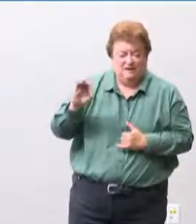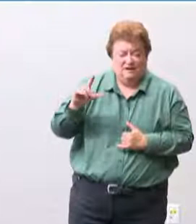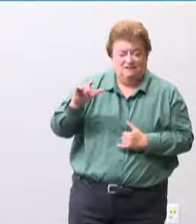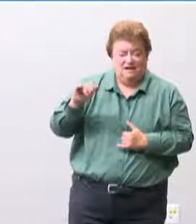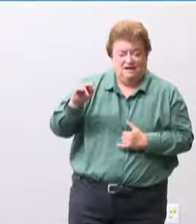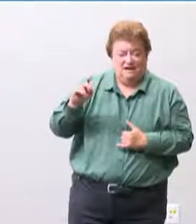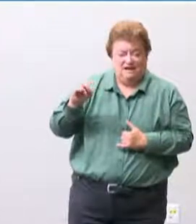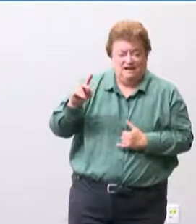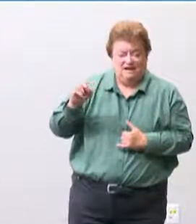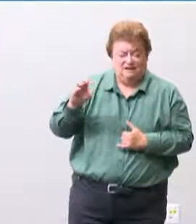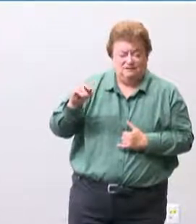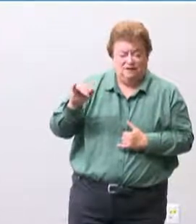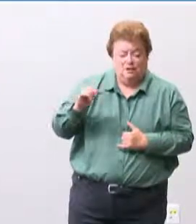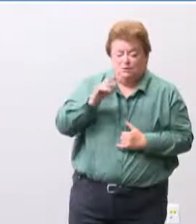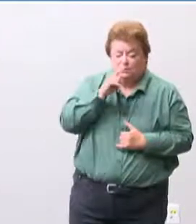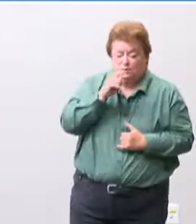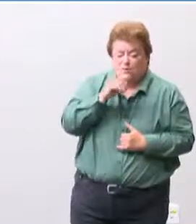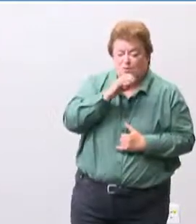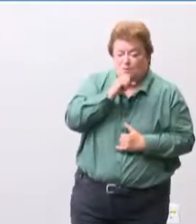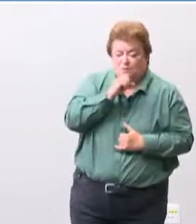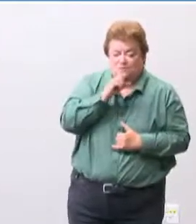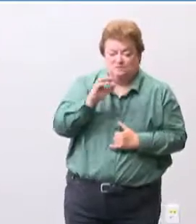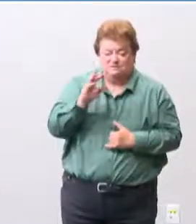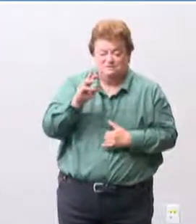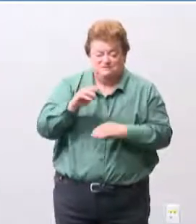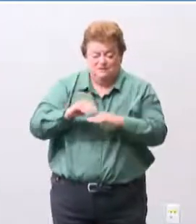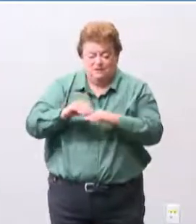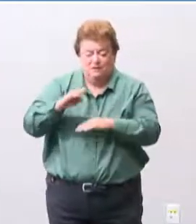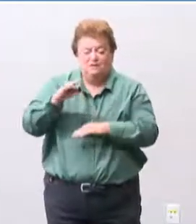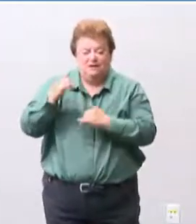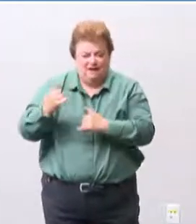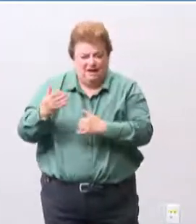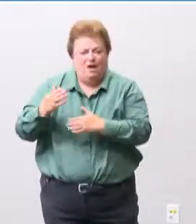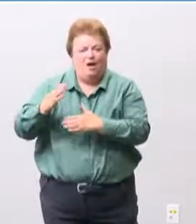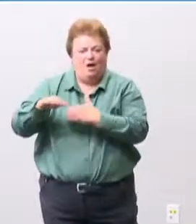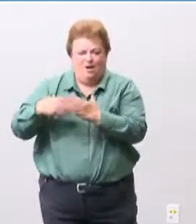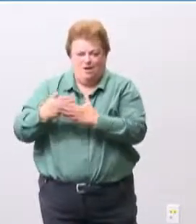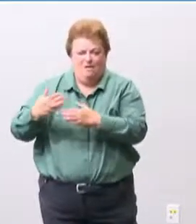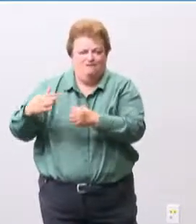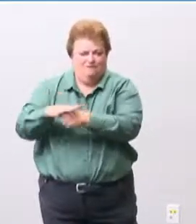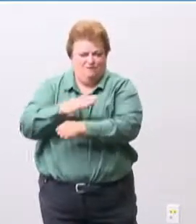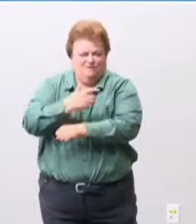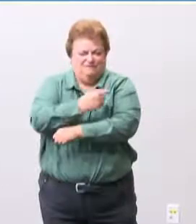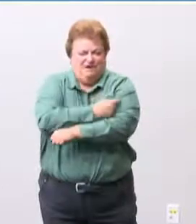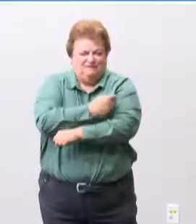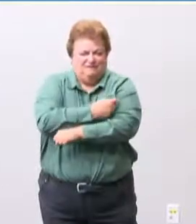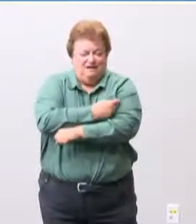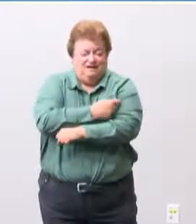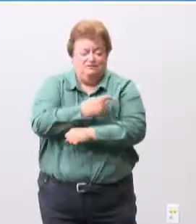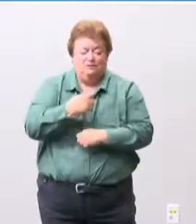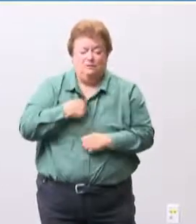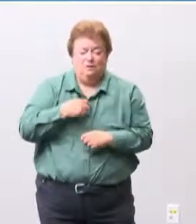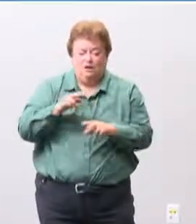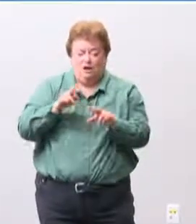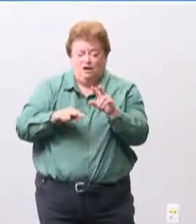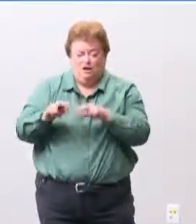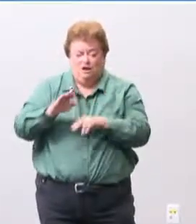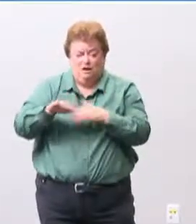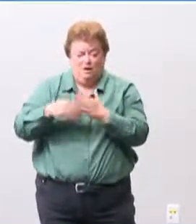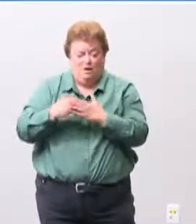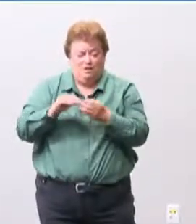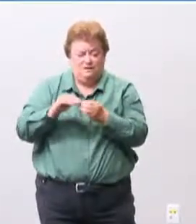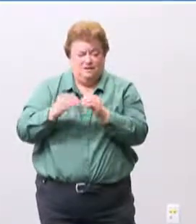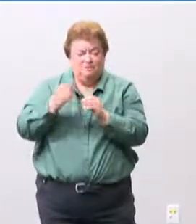County residents aged 16 and older now fully vaccinated. When we look at the vaccinated data for